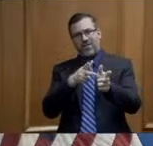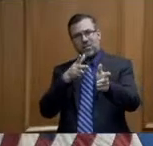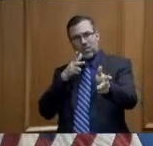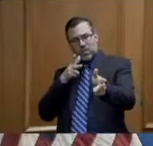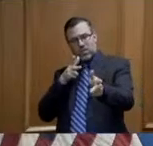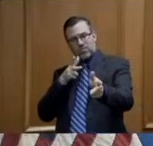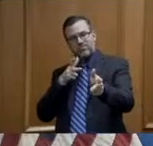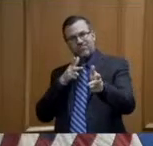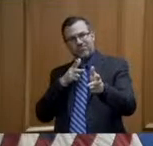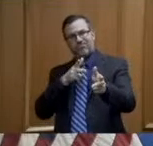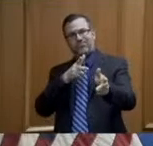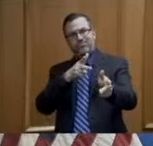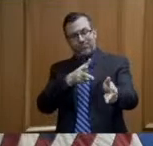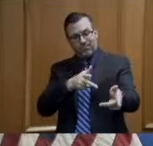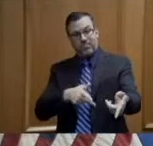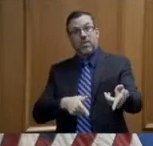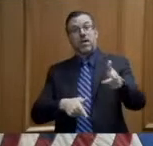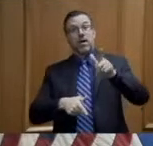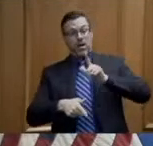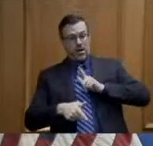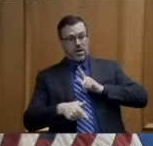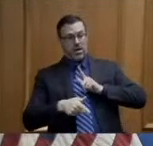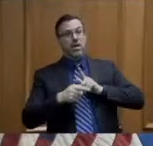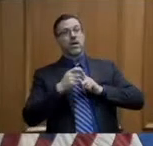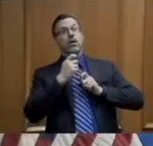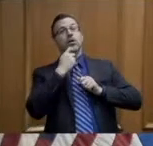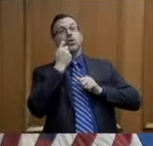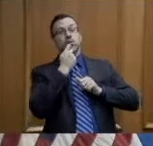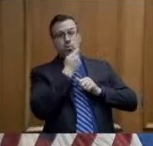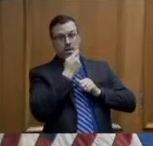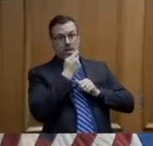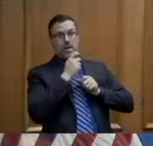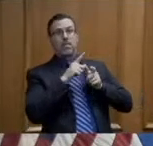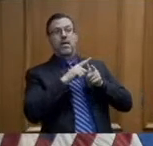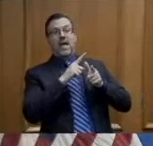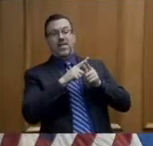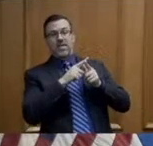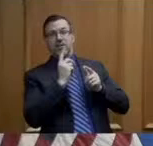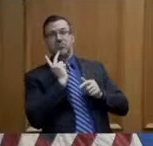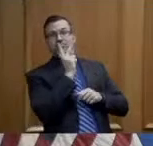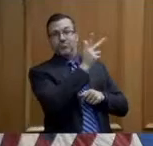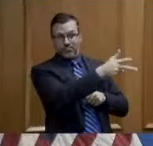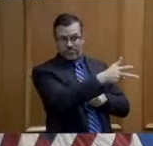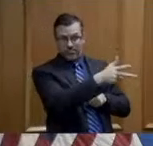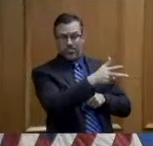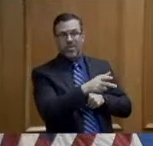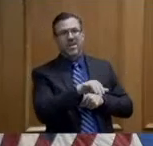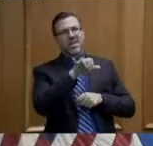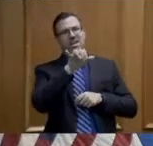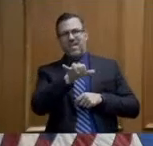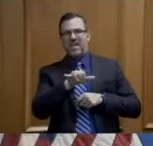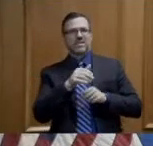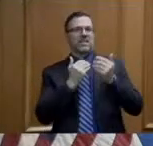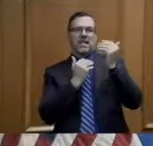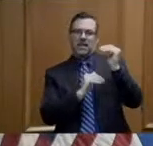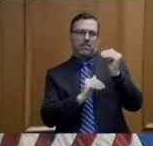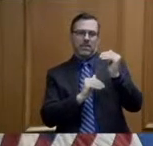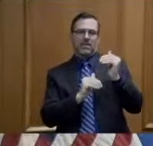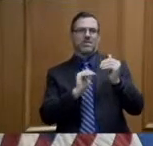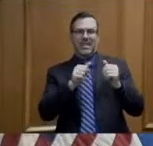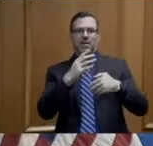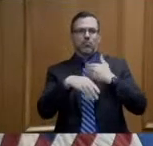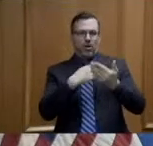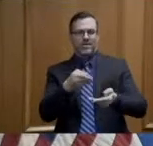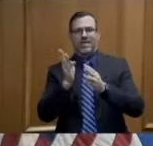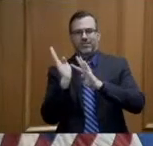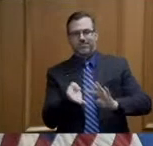process, get swabbed, get their information, and get out of line. And so that is the rate limiting step, is just the throughput of that. And so we're doing everything